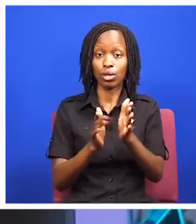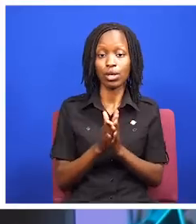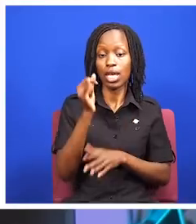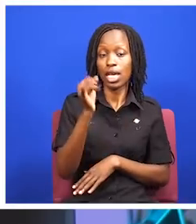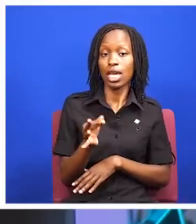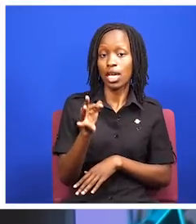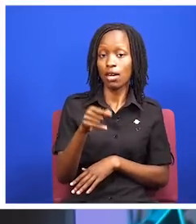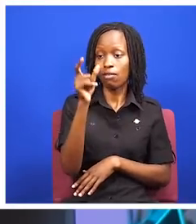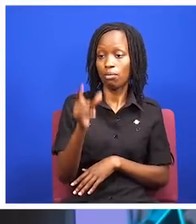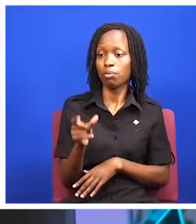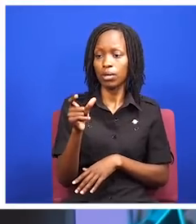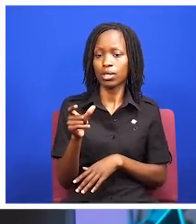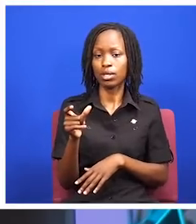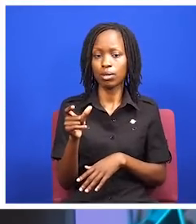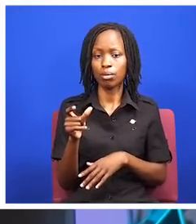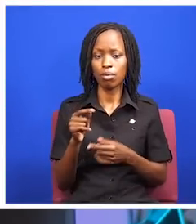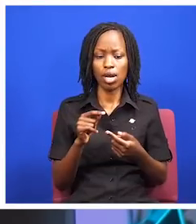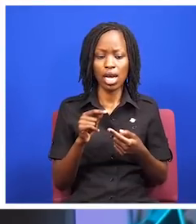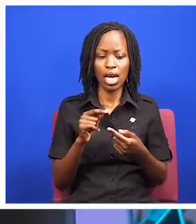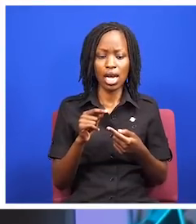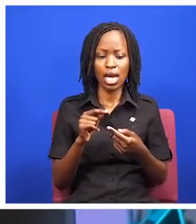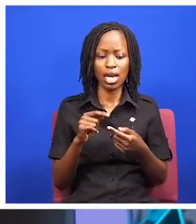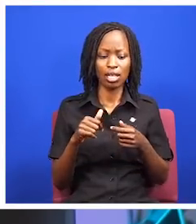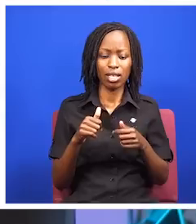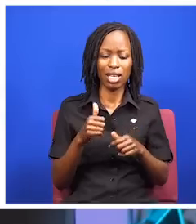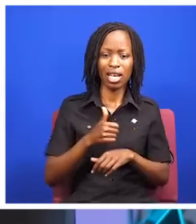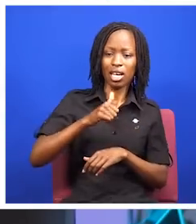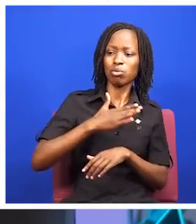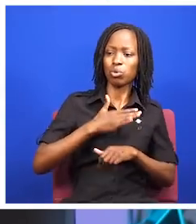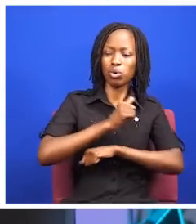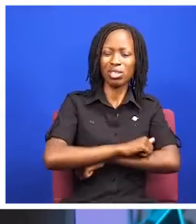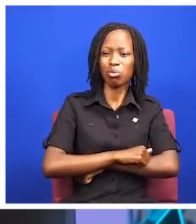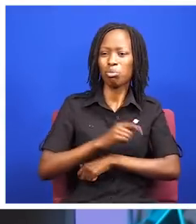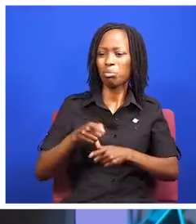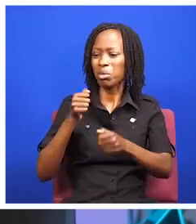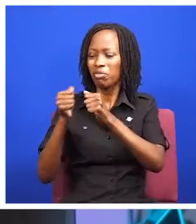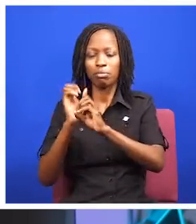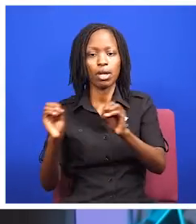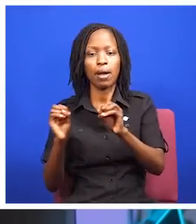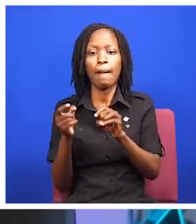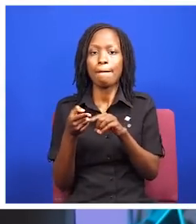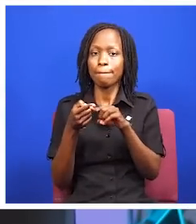example, if somebody offends me in school, I will not be quick to fight back, but I will